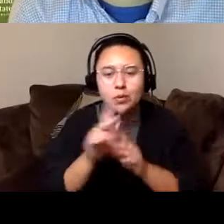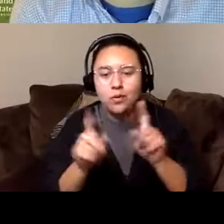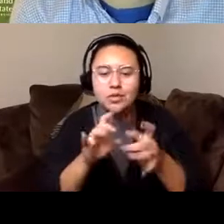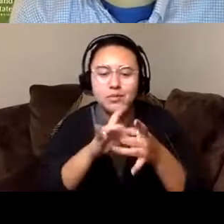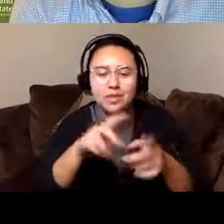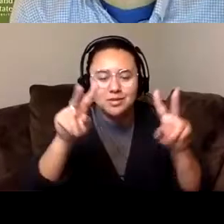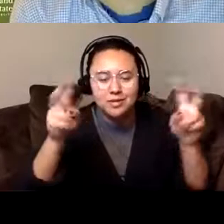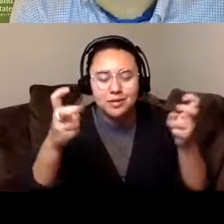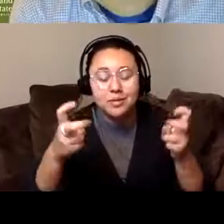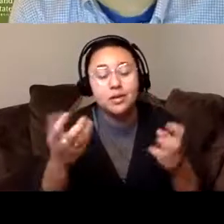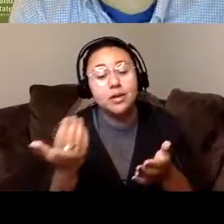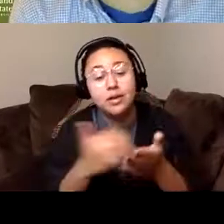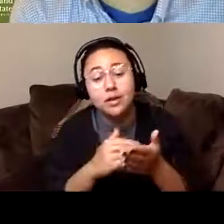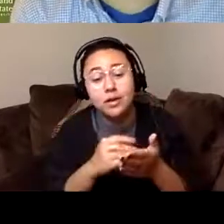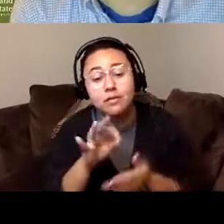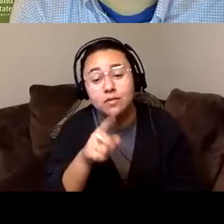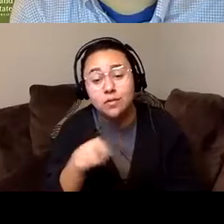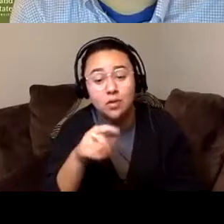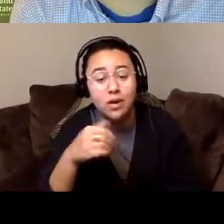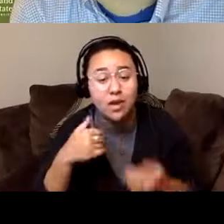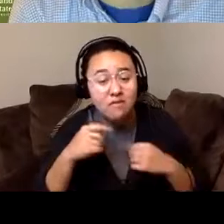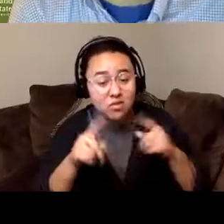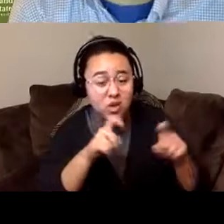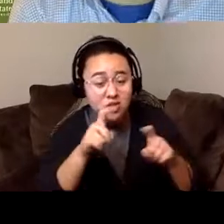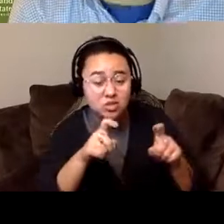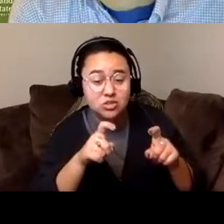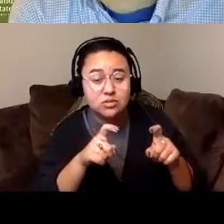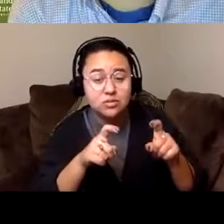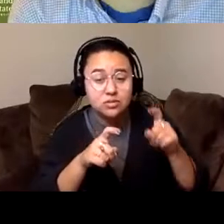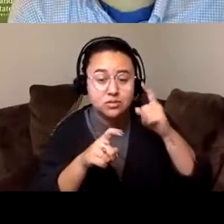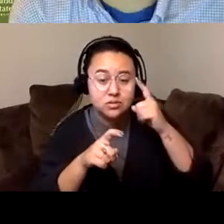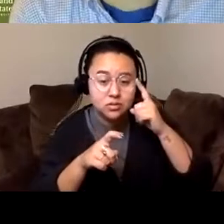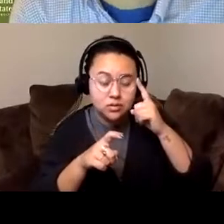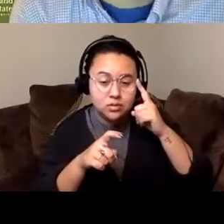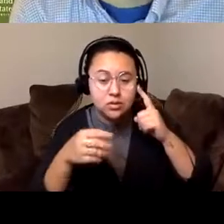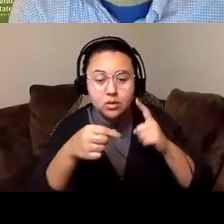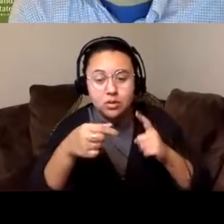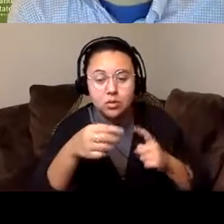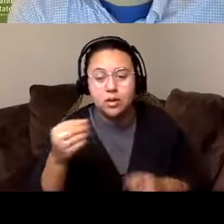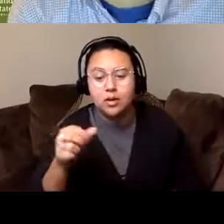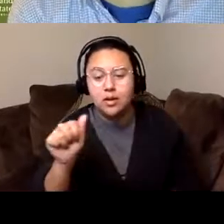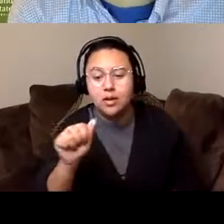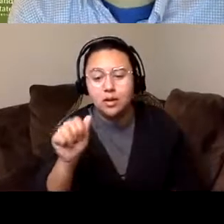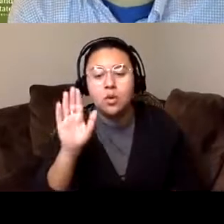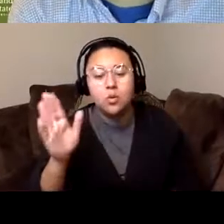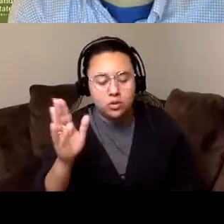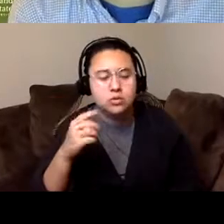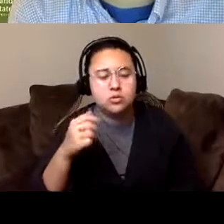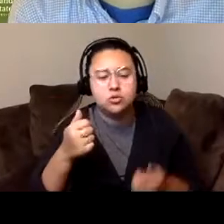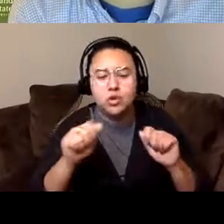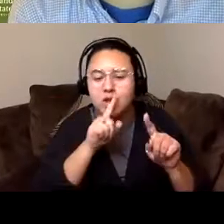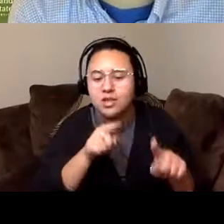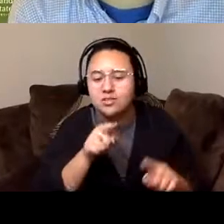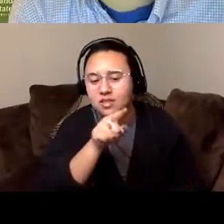So again, if you have questions, throw them into the Q&A and we'll try to get them